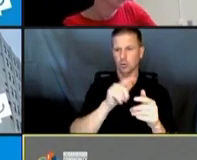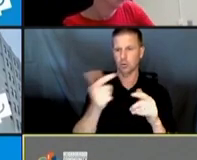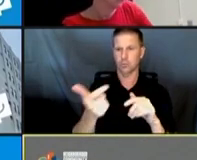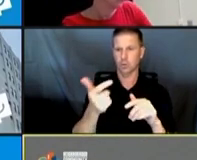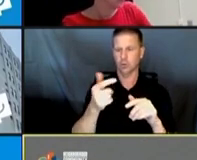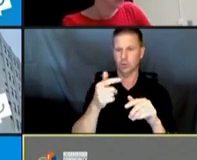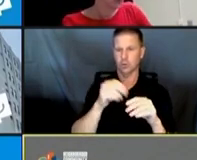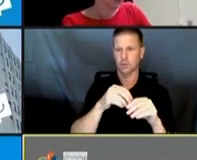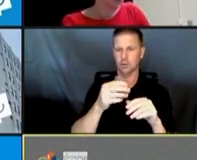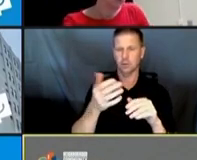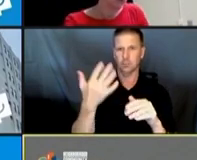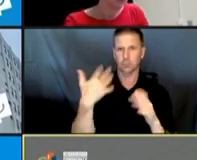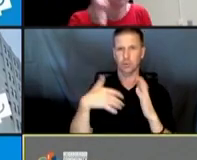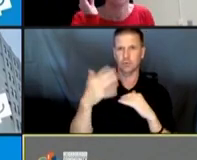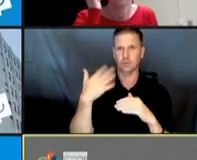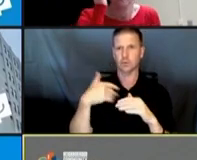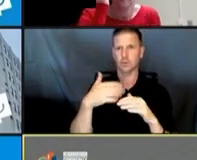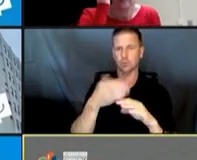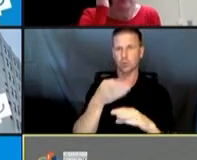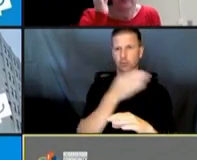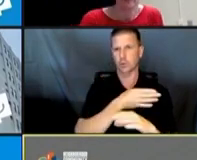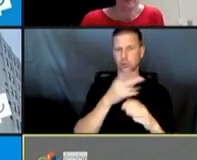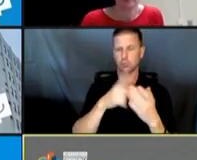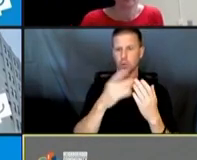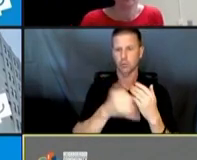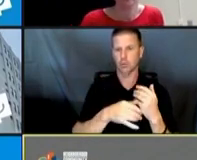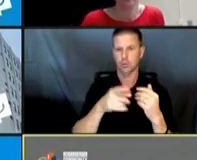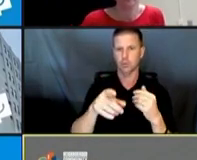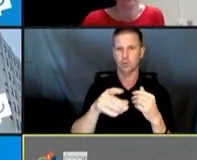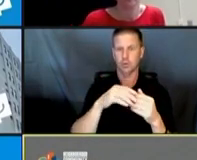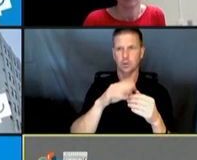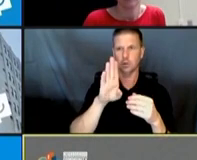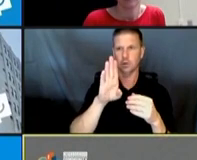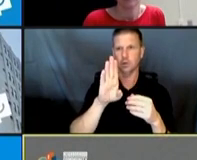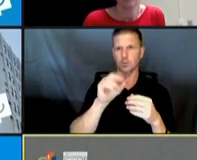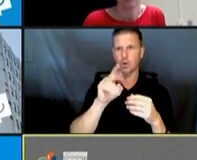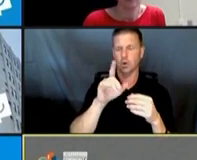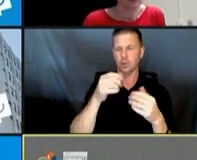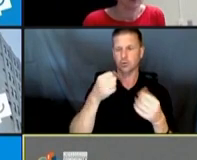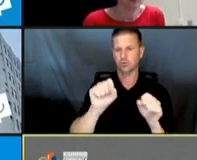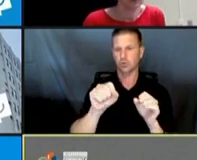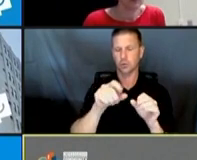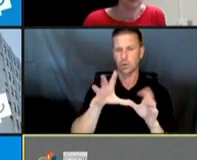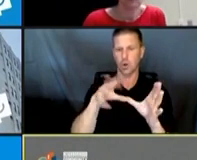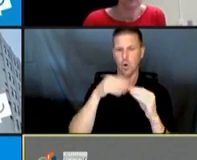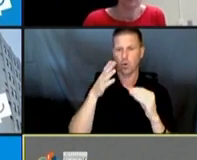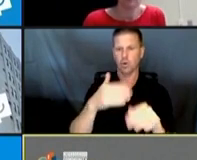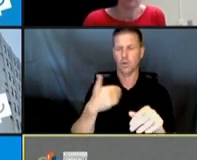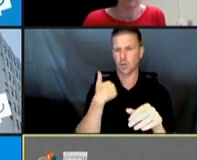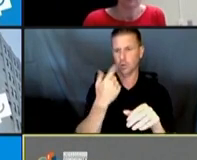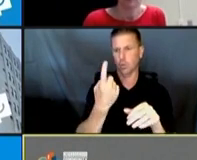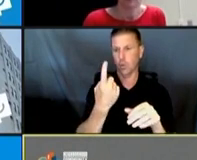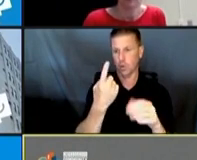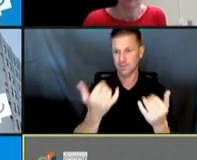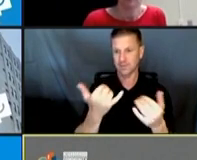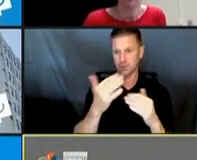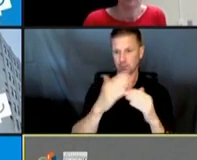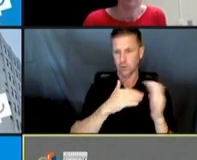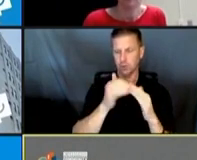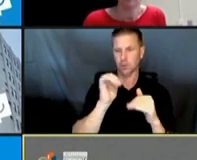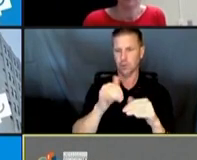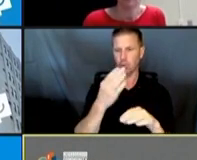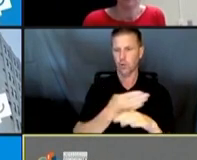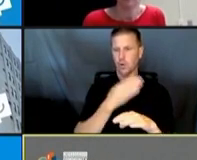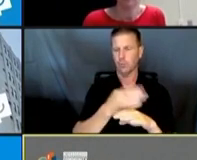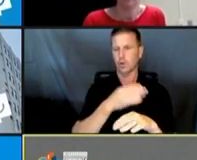previous project. An example is Bonview Street, where the owner had one existing building that was rehabbed. He